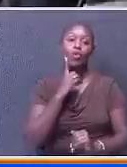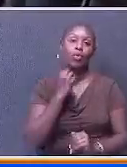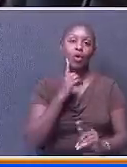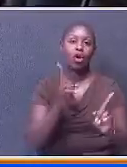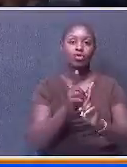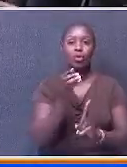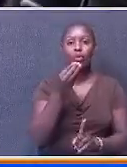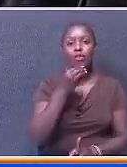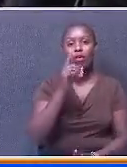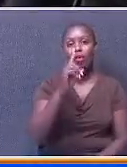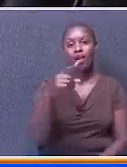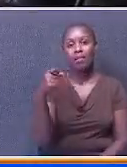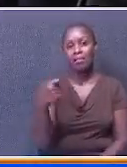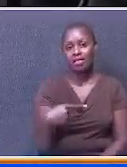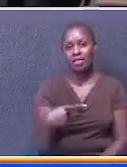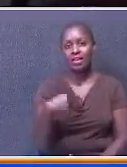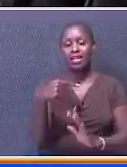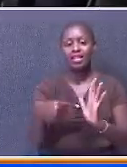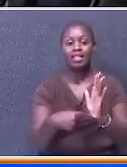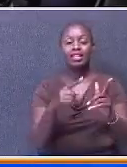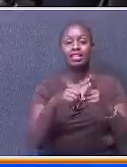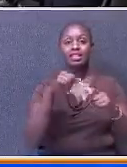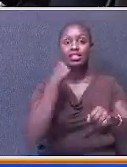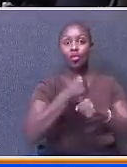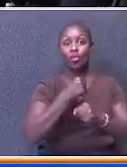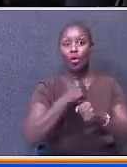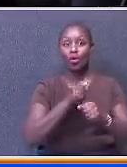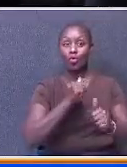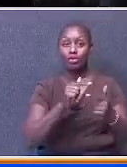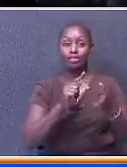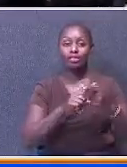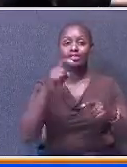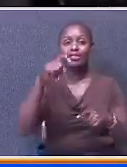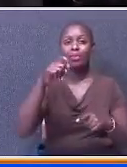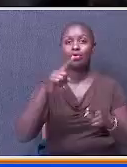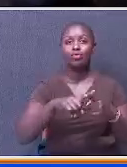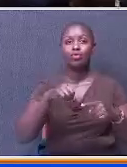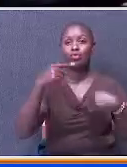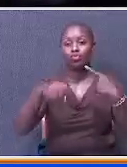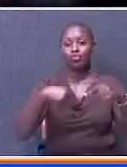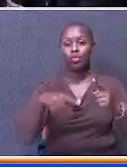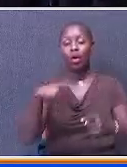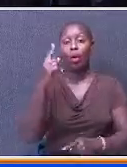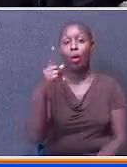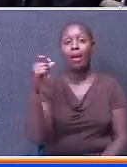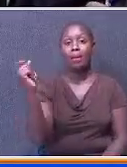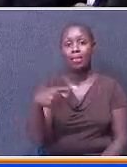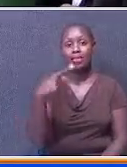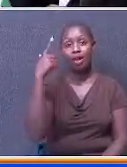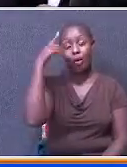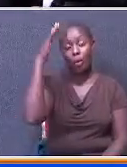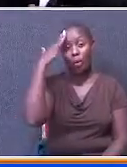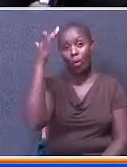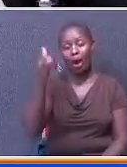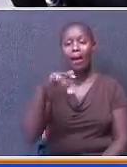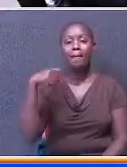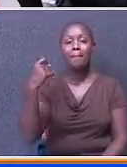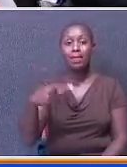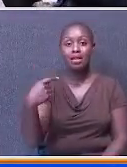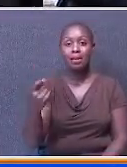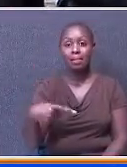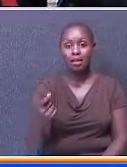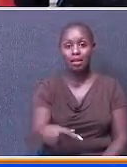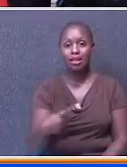kwa mwezi mmoja. This is a consignment that is supposed to last for 1 month, because each and every month